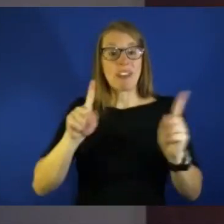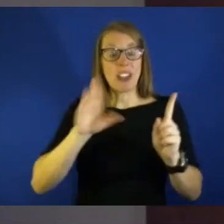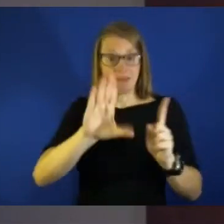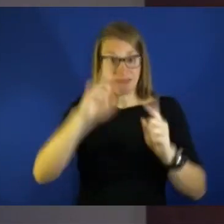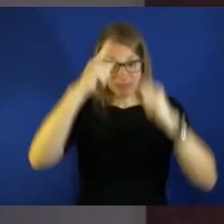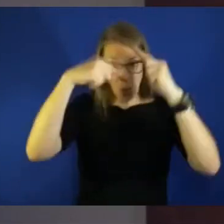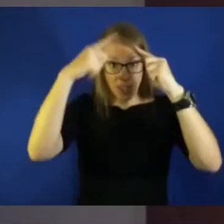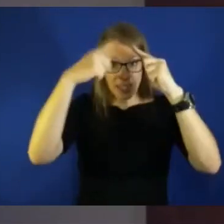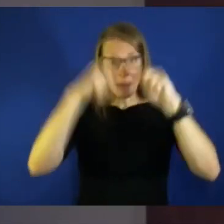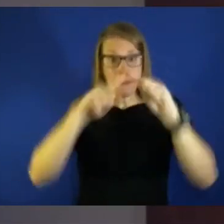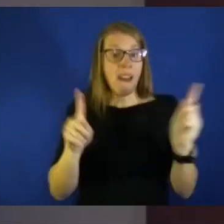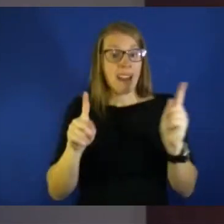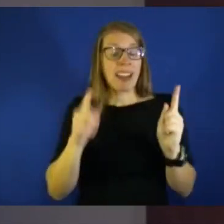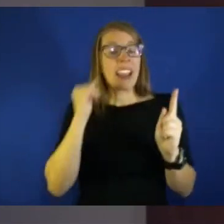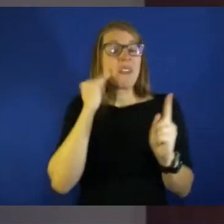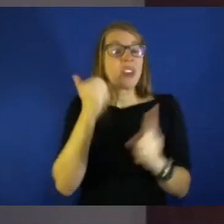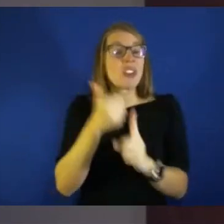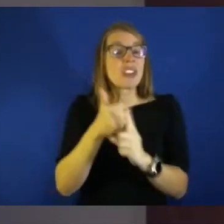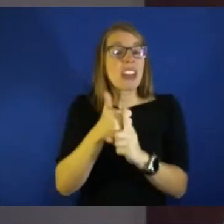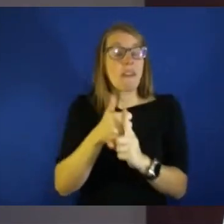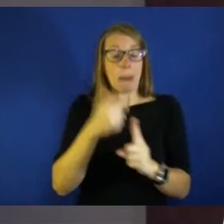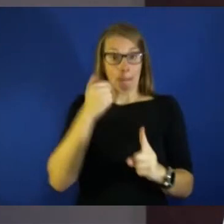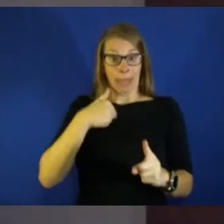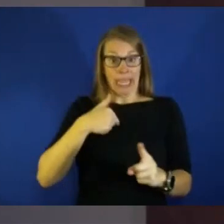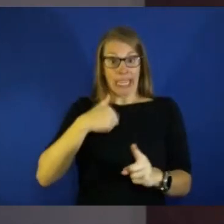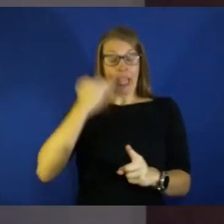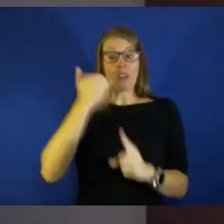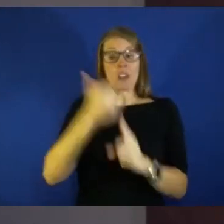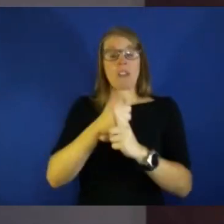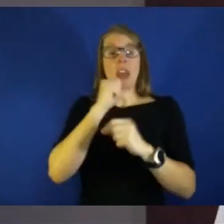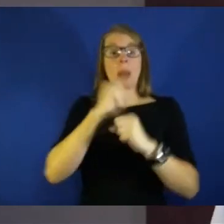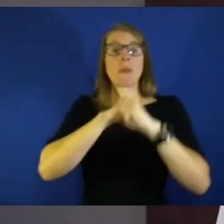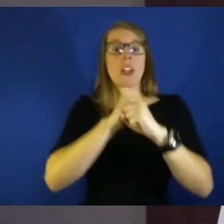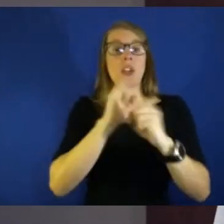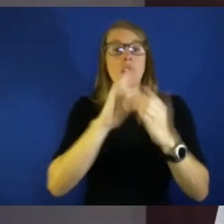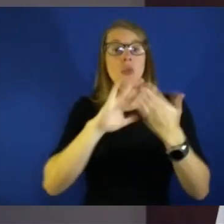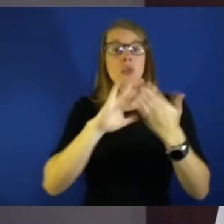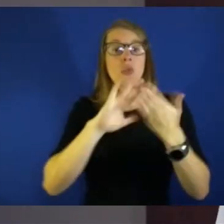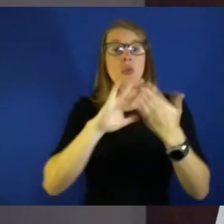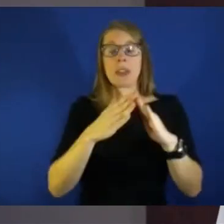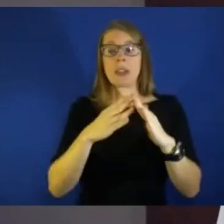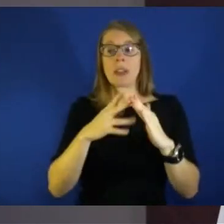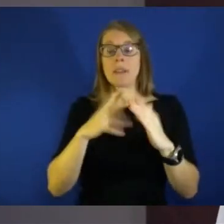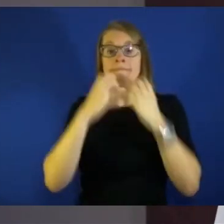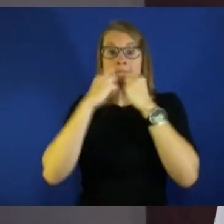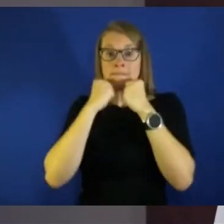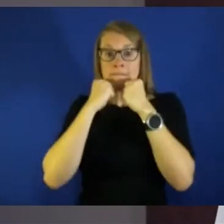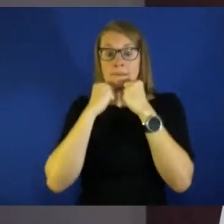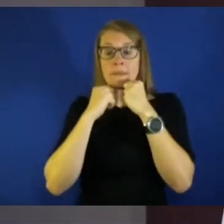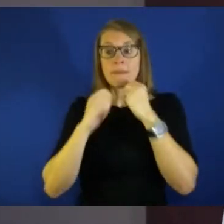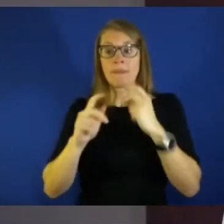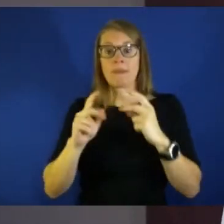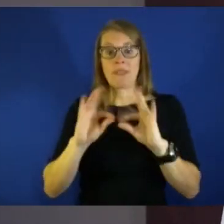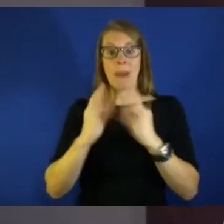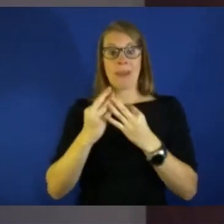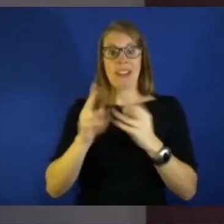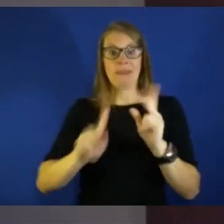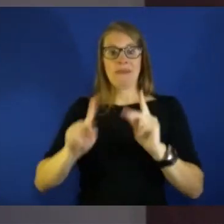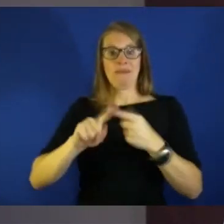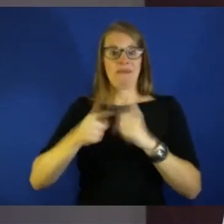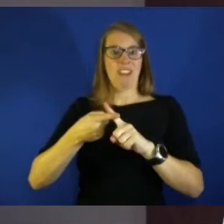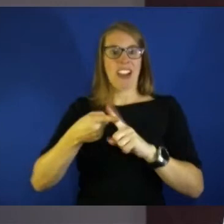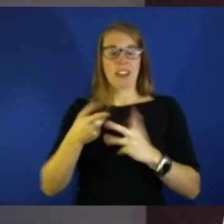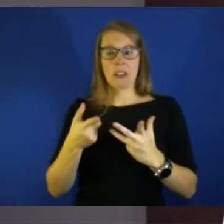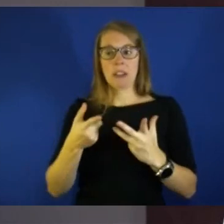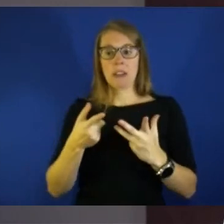if it's not protecting your community, protecting your loved ones, that sort of thing, at least think about your